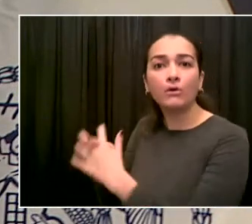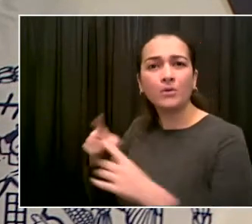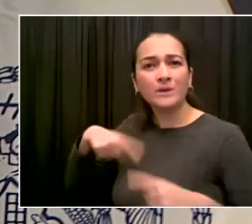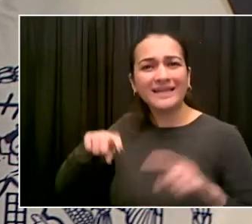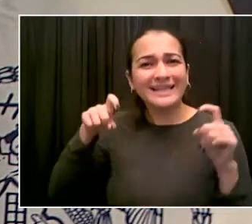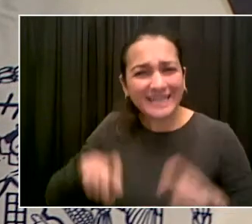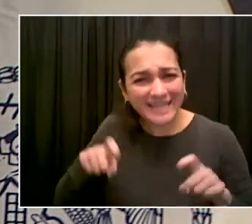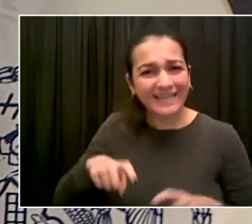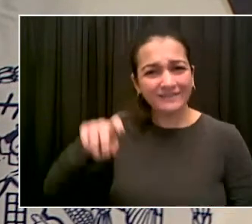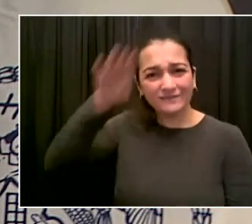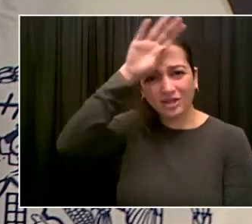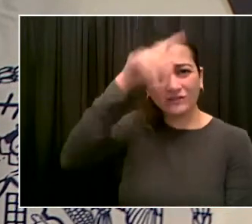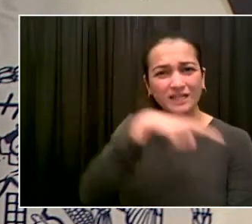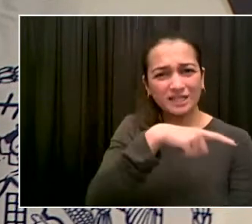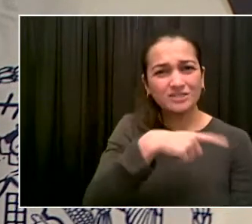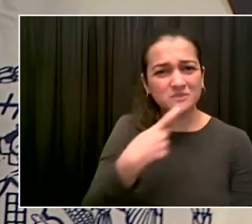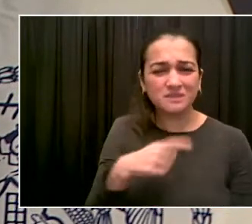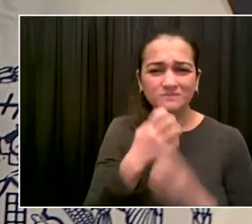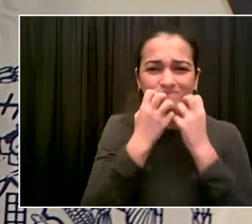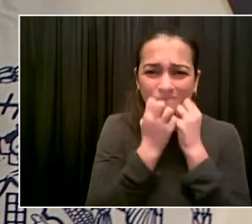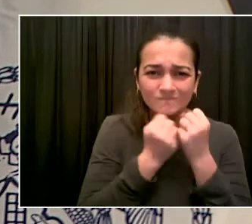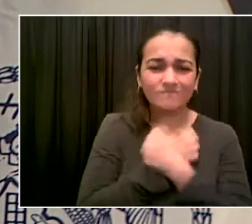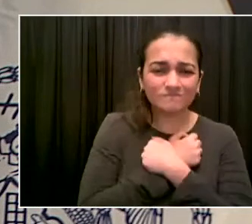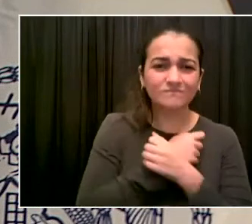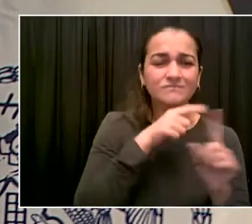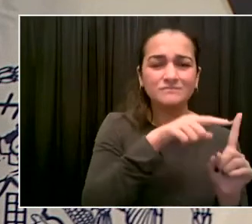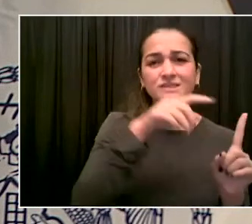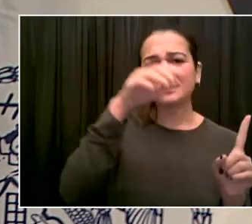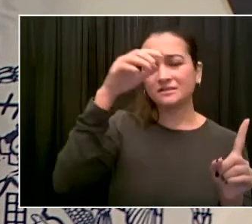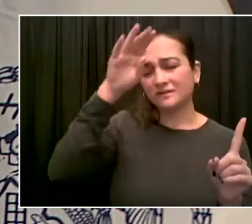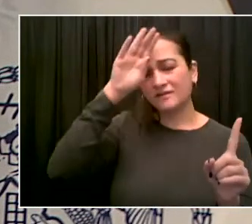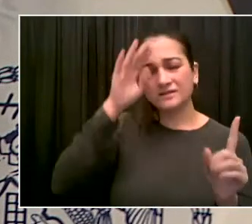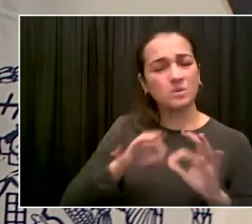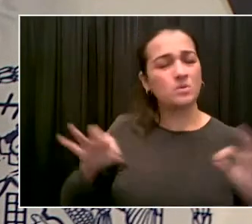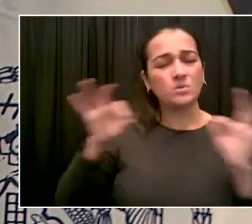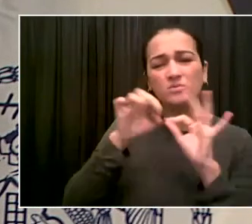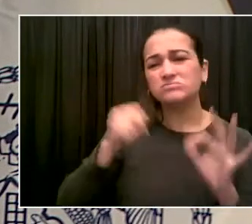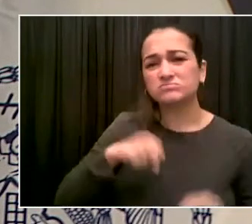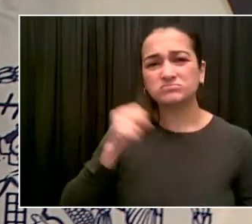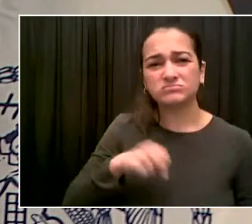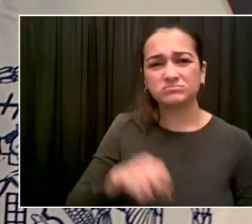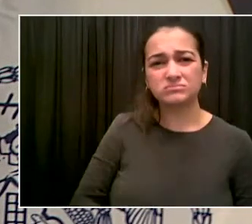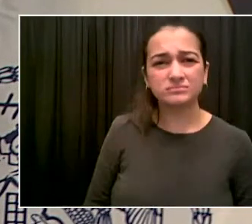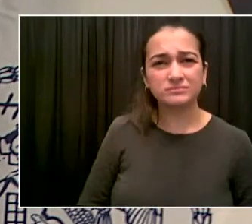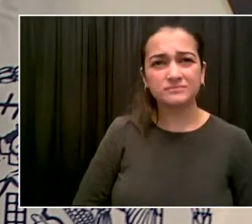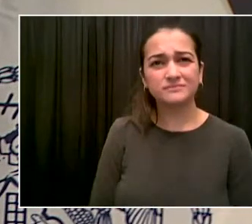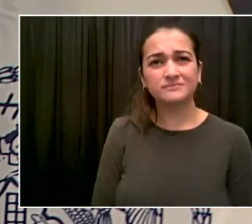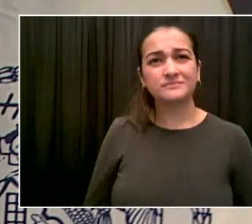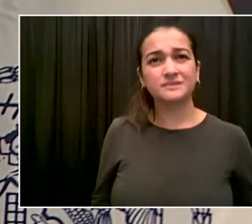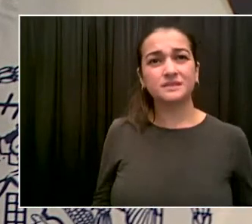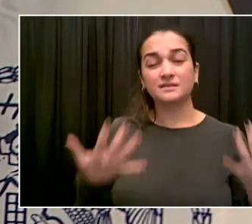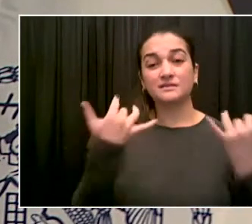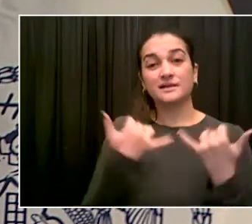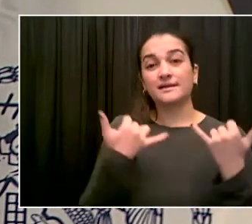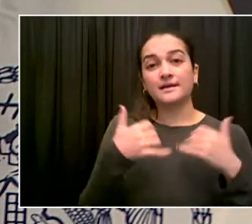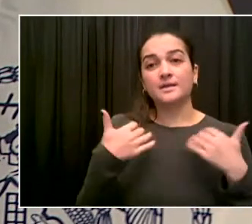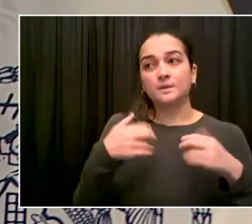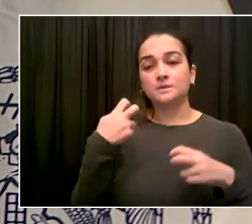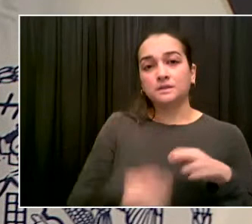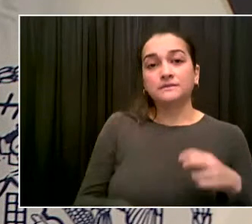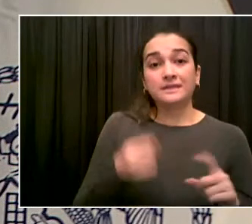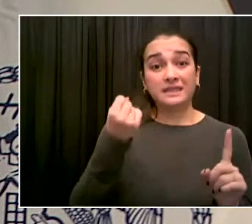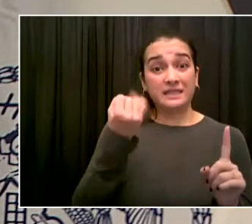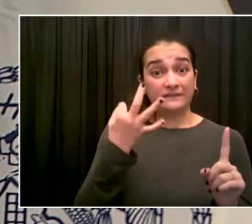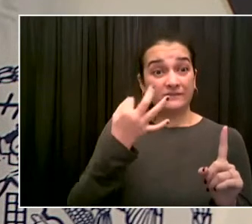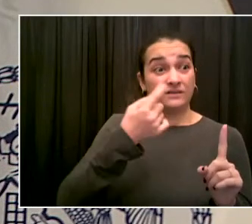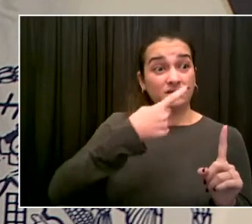really troubled really quick when people don't show up to do their job if they're not really sick. And we have every reason to believe